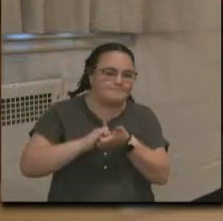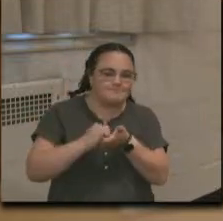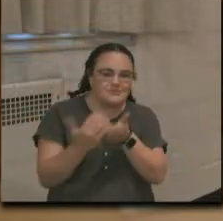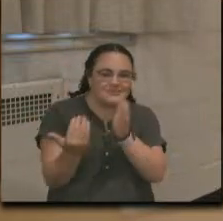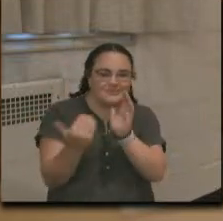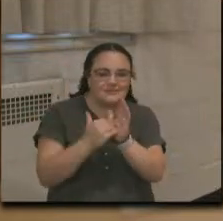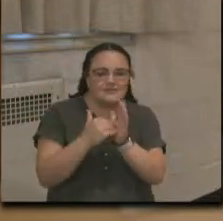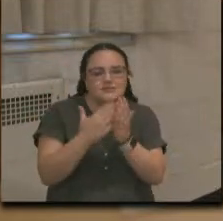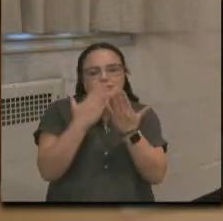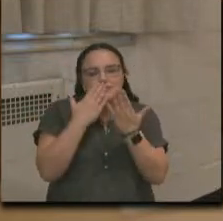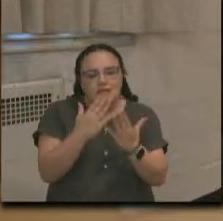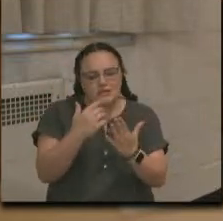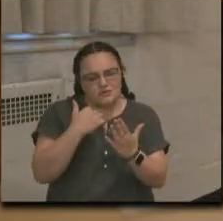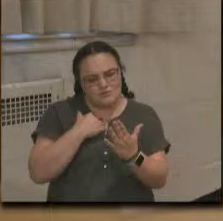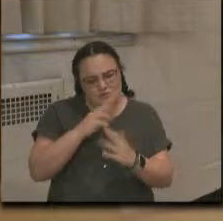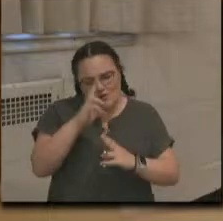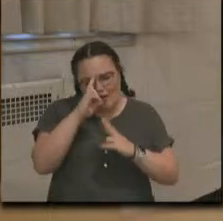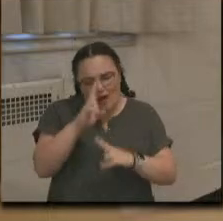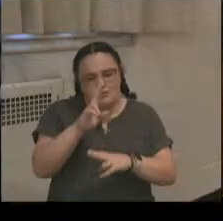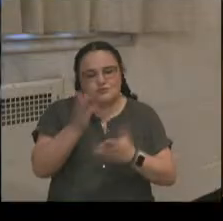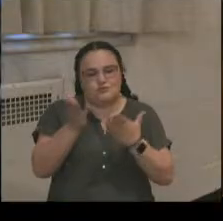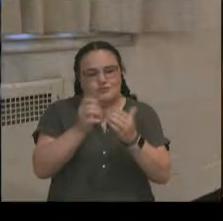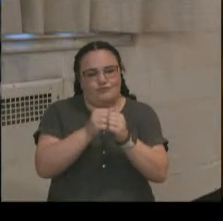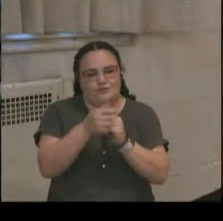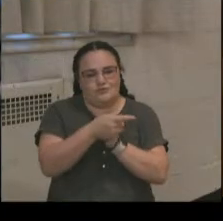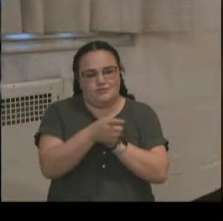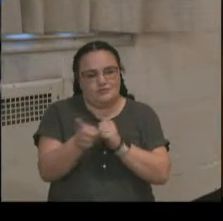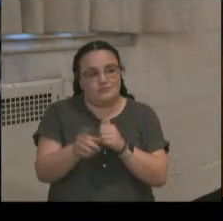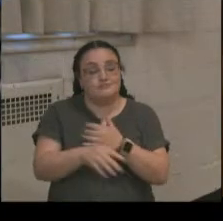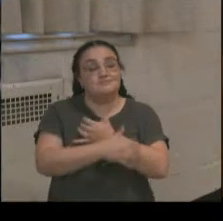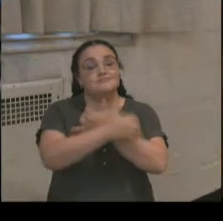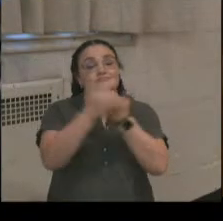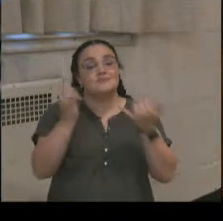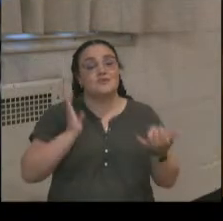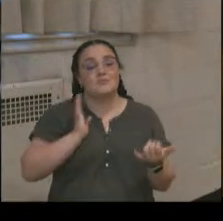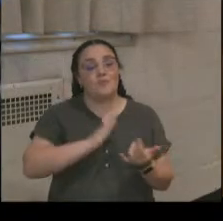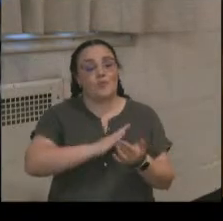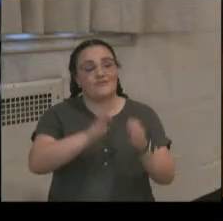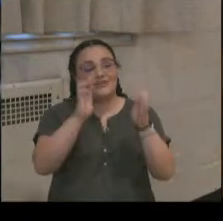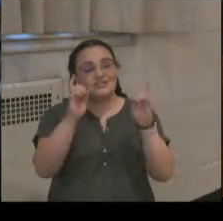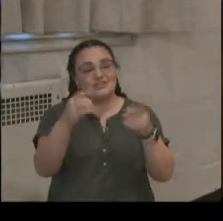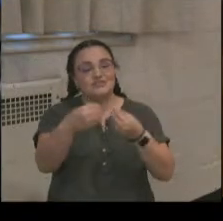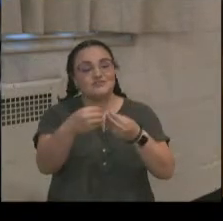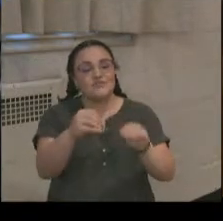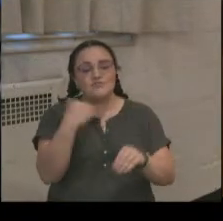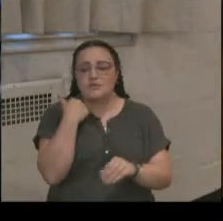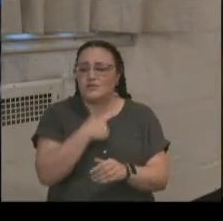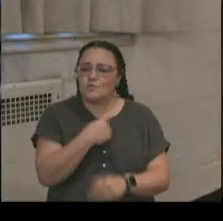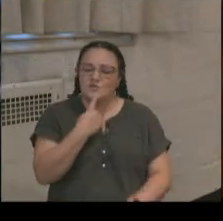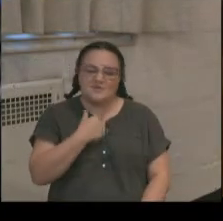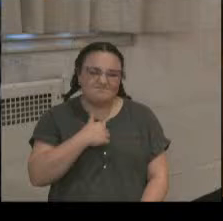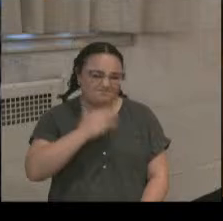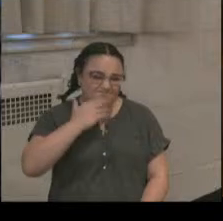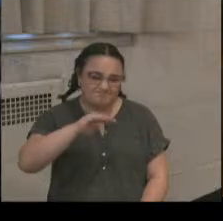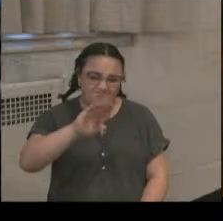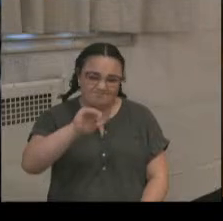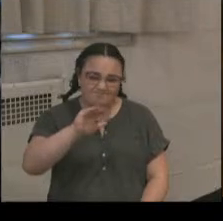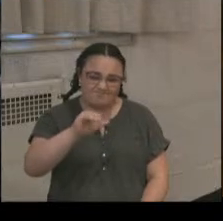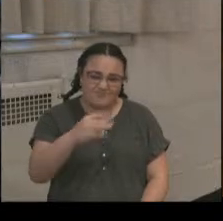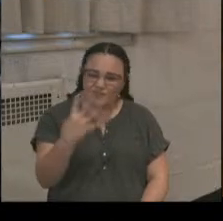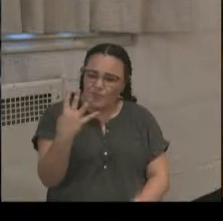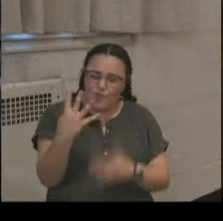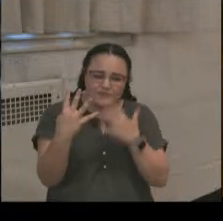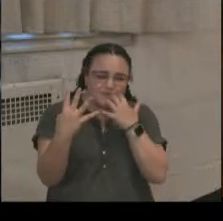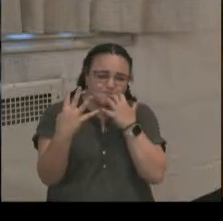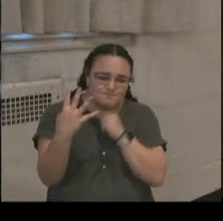for the honor of serving with you. On behalf of the Board of Education office, we would like to say goodbye to 4 of our dear